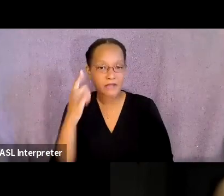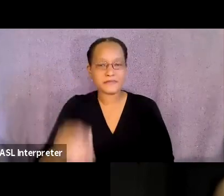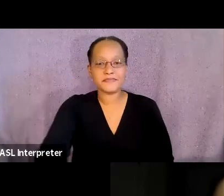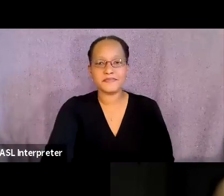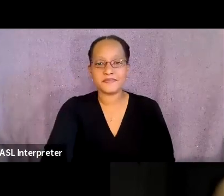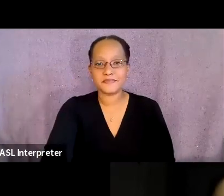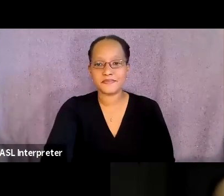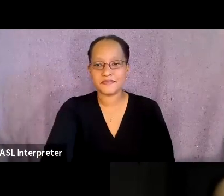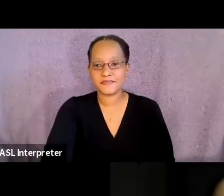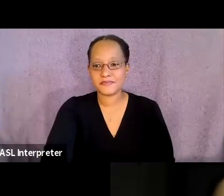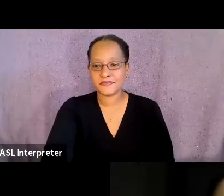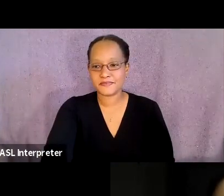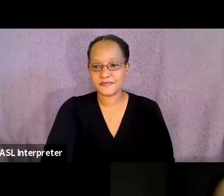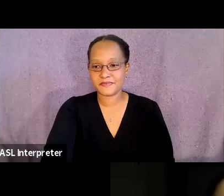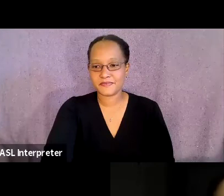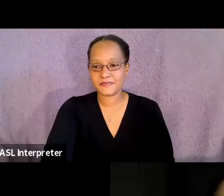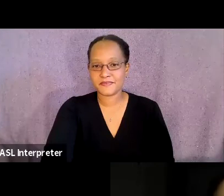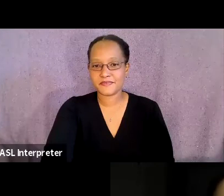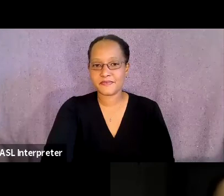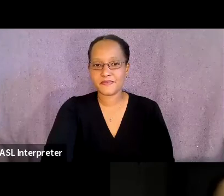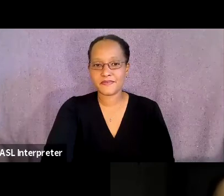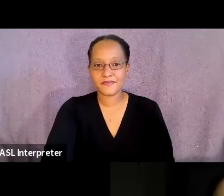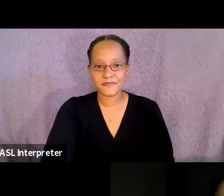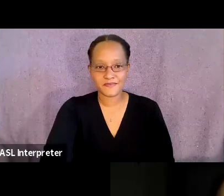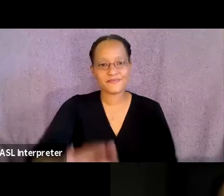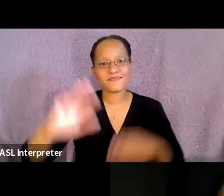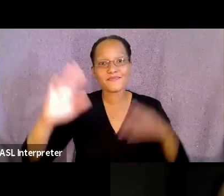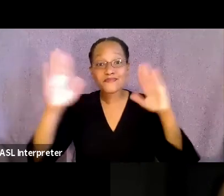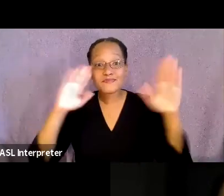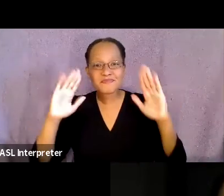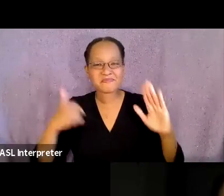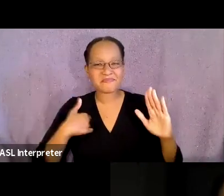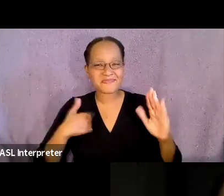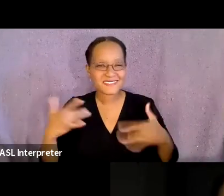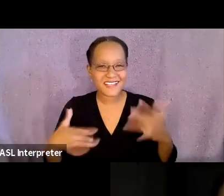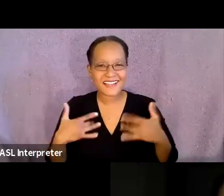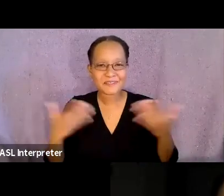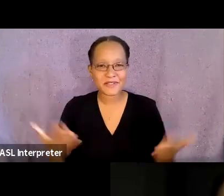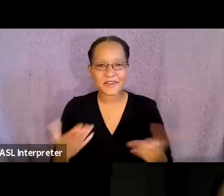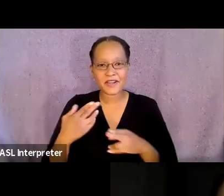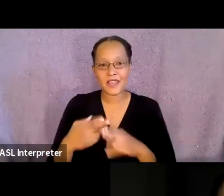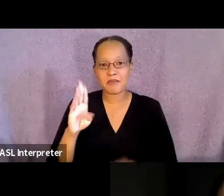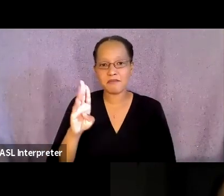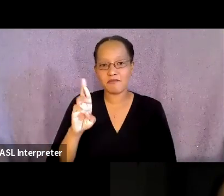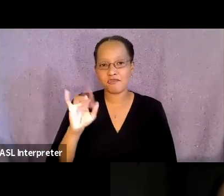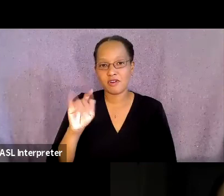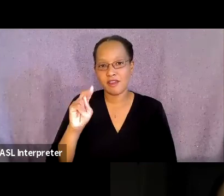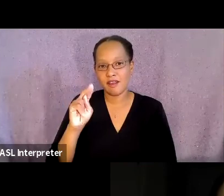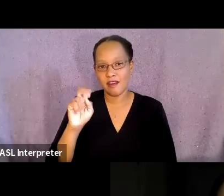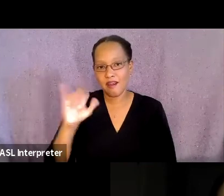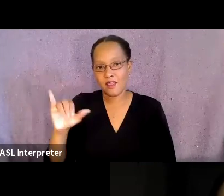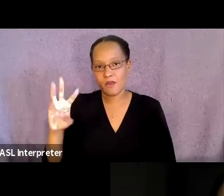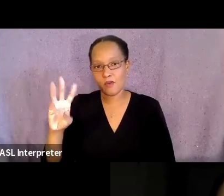Brittany. Hi, everyone. I'm really excited to be here. Thank you for having me. My name is Brittany Wilson. My pronouns are she,